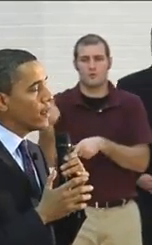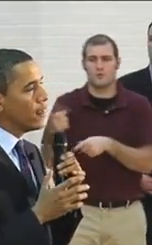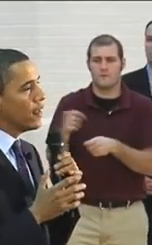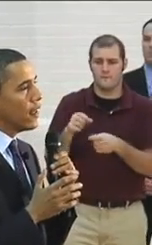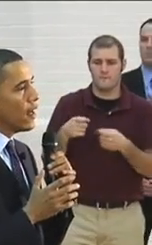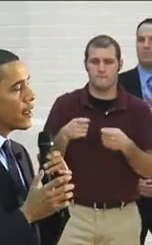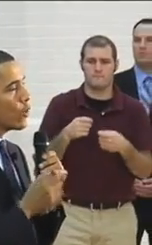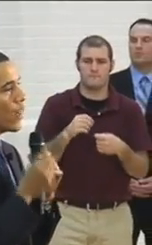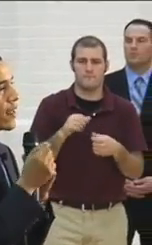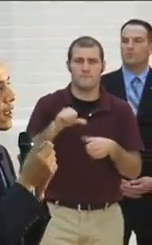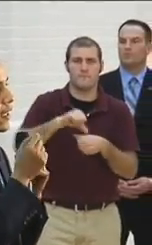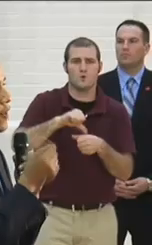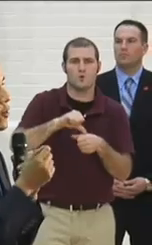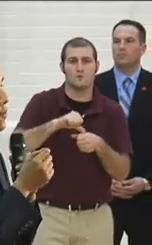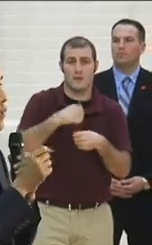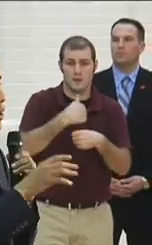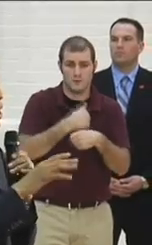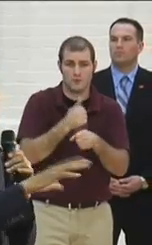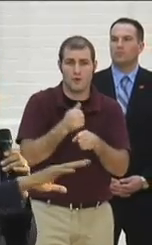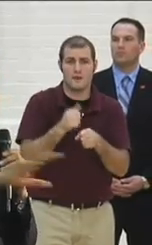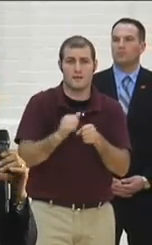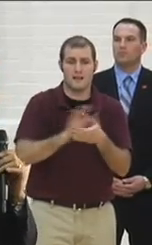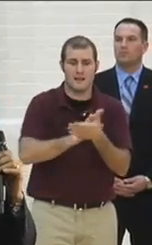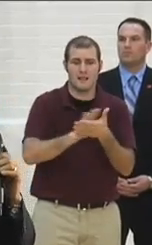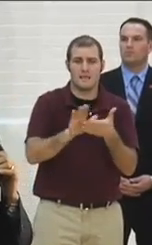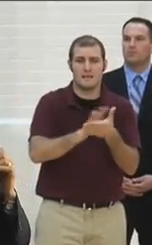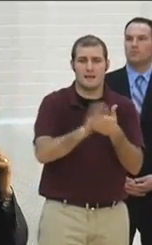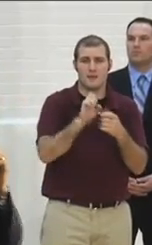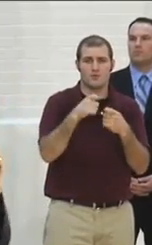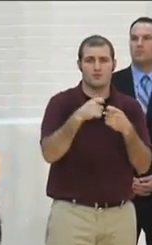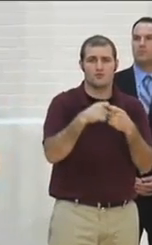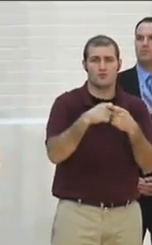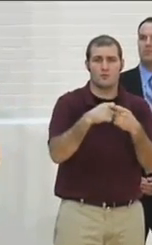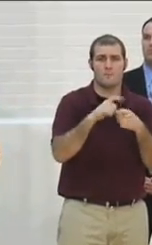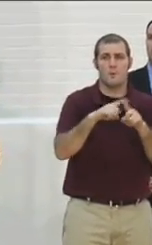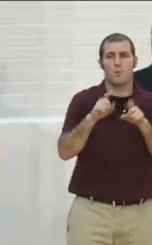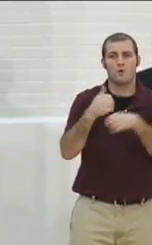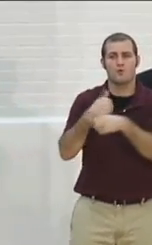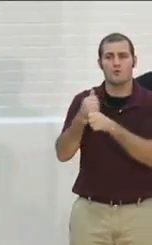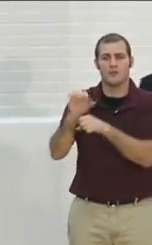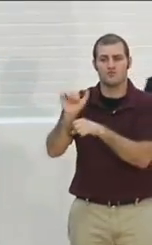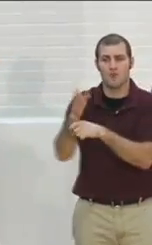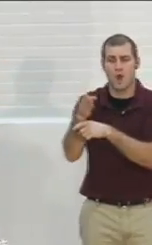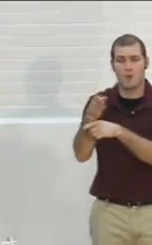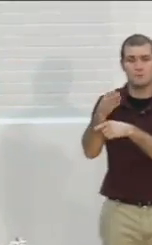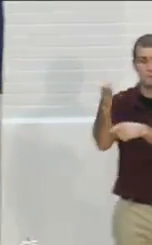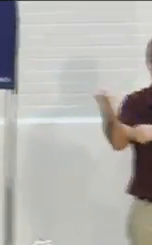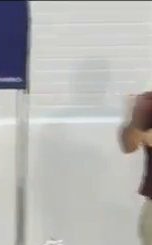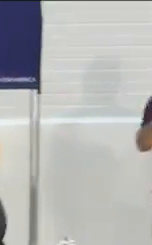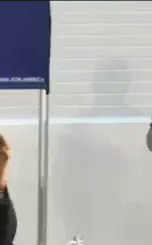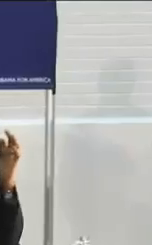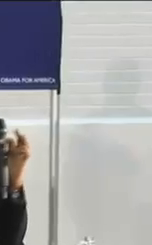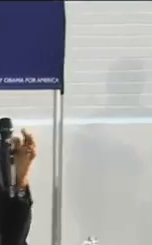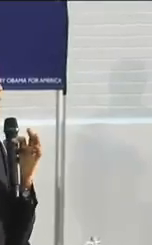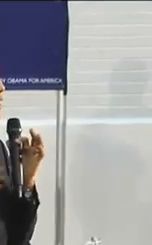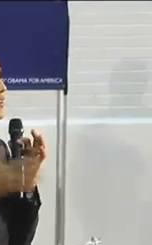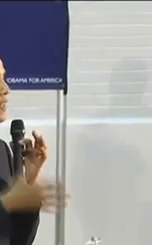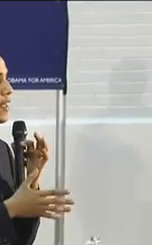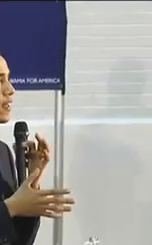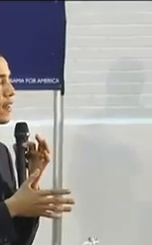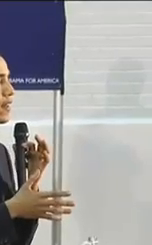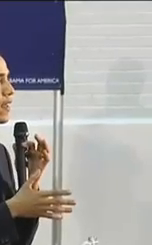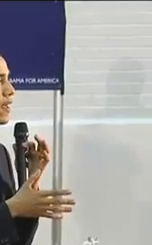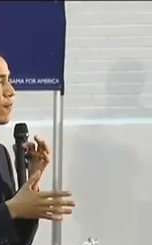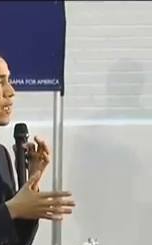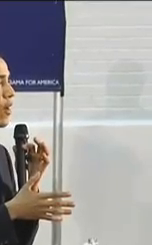only can create clean energy, but will also create jobs in rural communities and areas